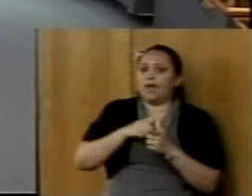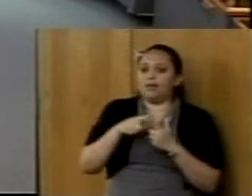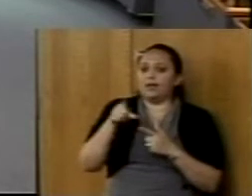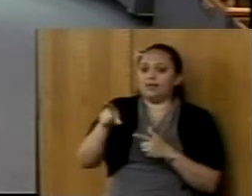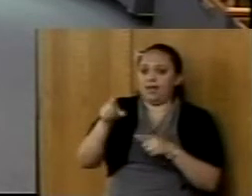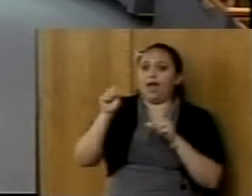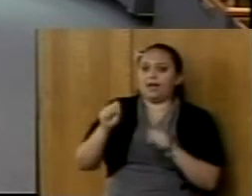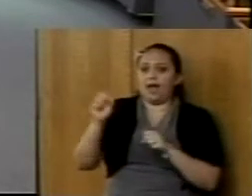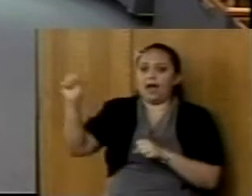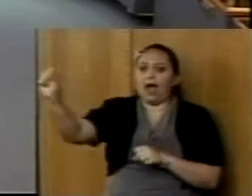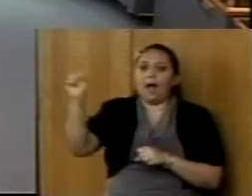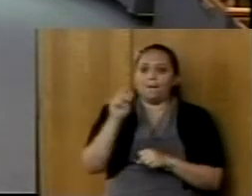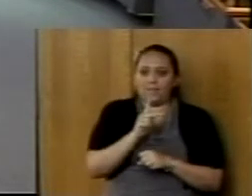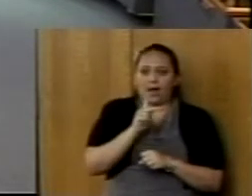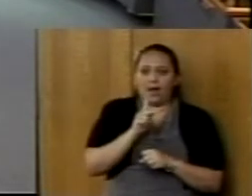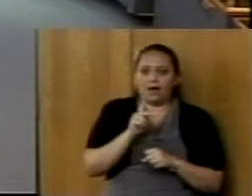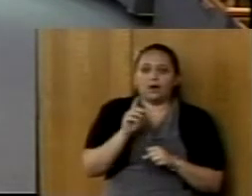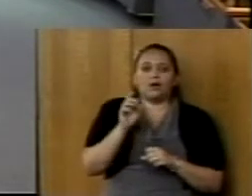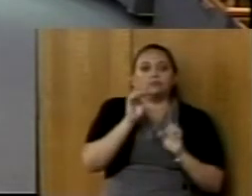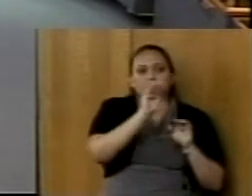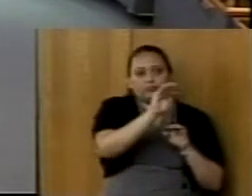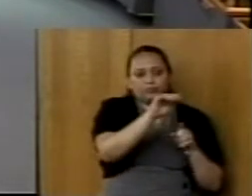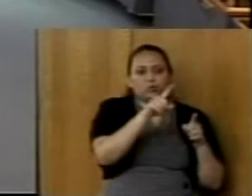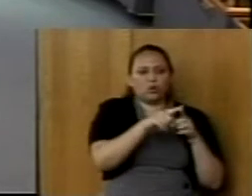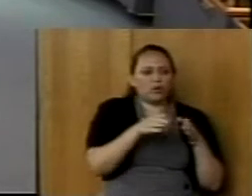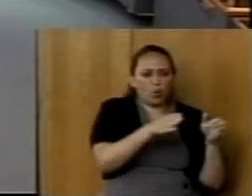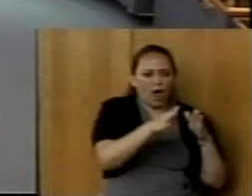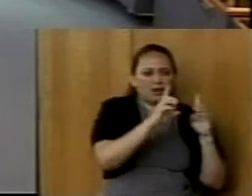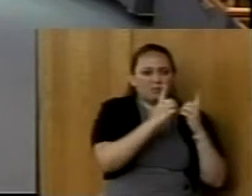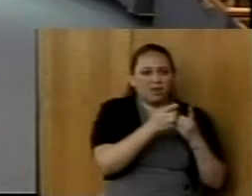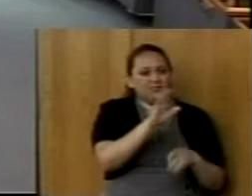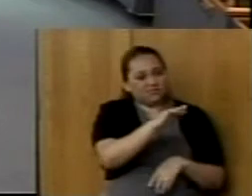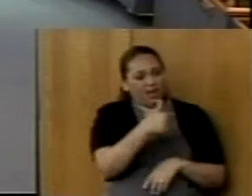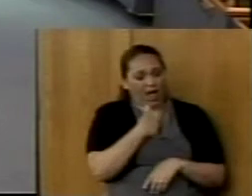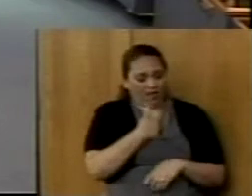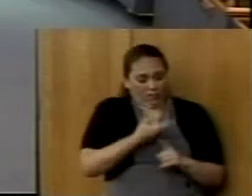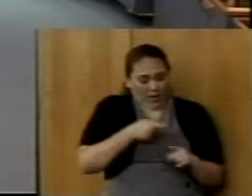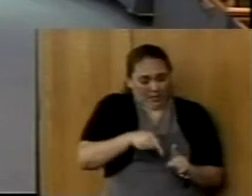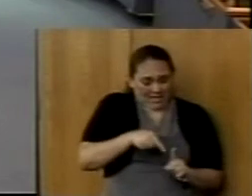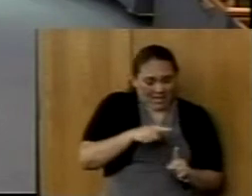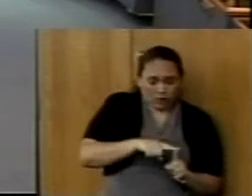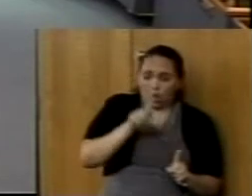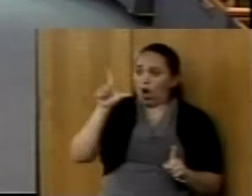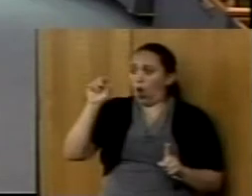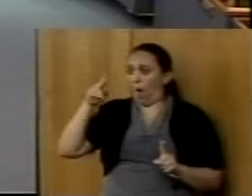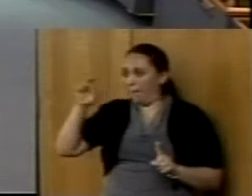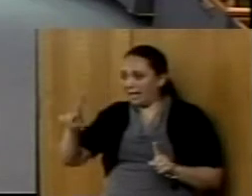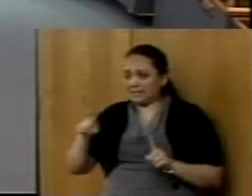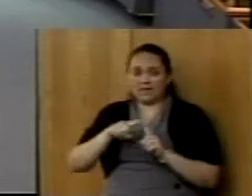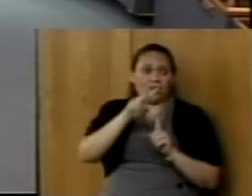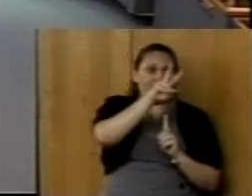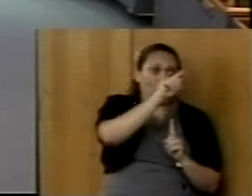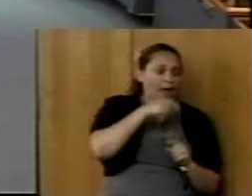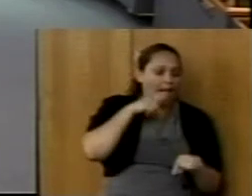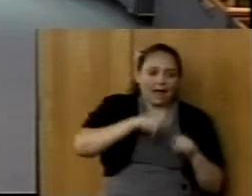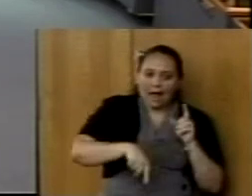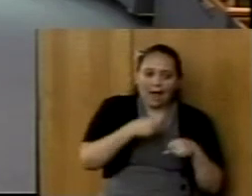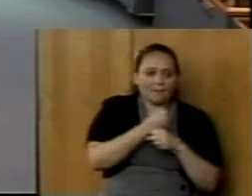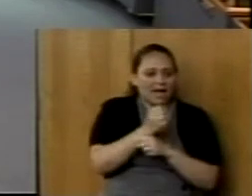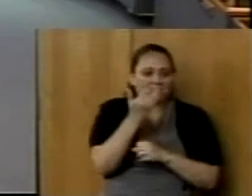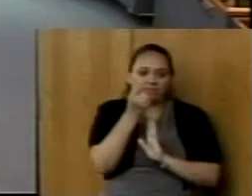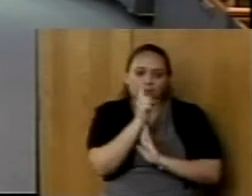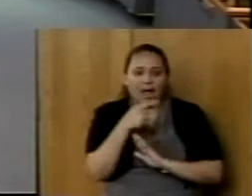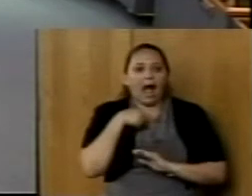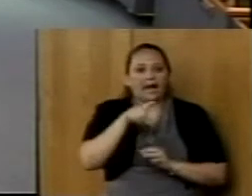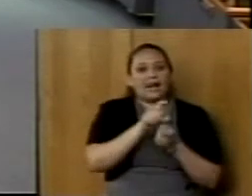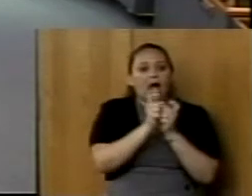can come back and go to the routes department and say, look, I've gone from here to Lopez High School or to Veterans, whatever, and I can't make it in 15 minutes. I need an